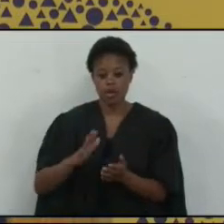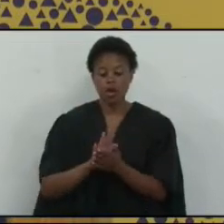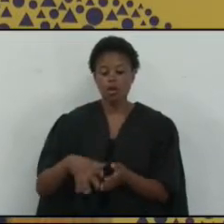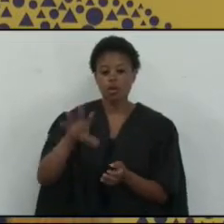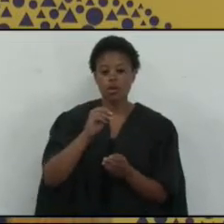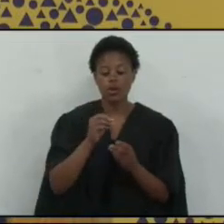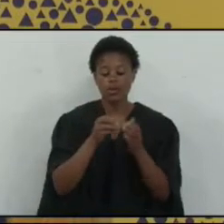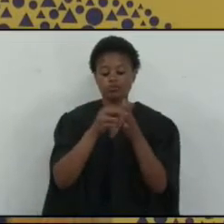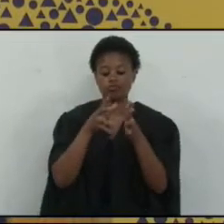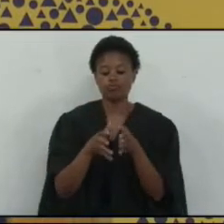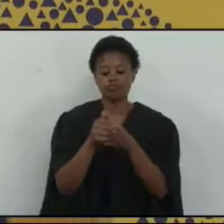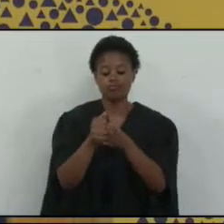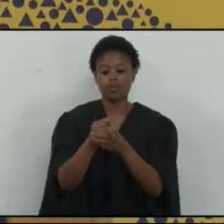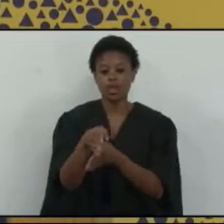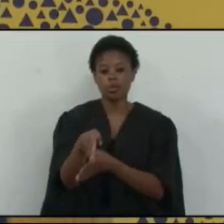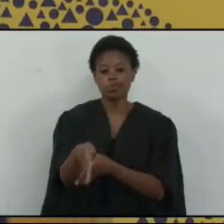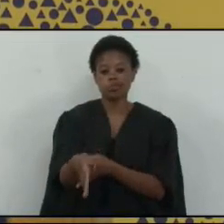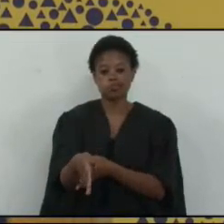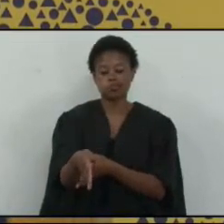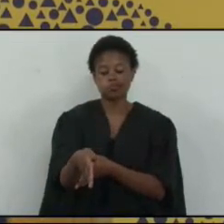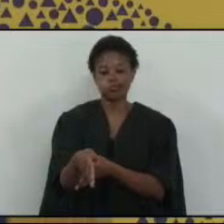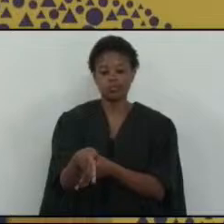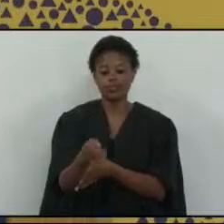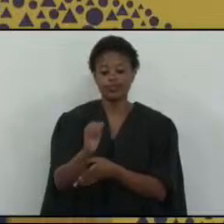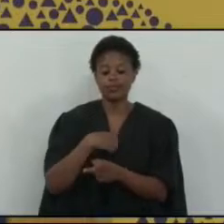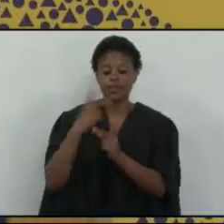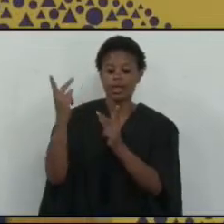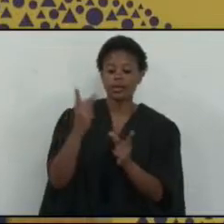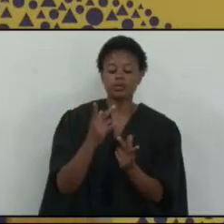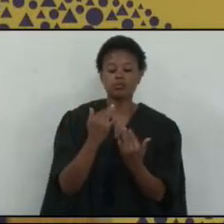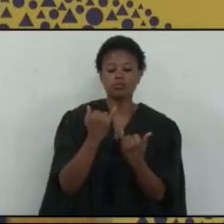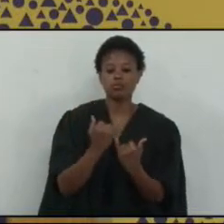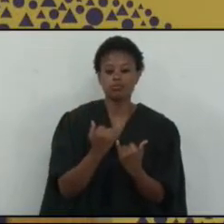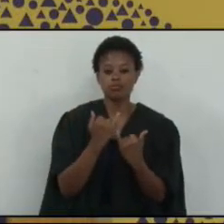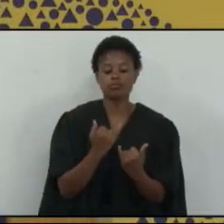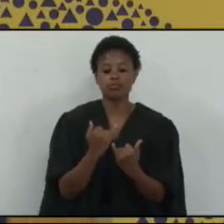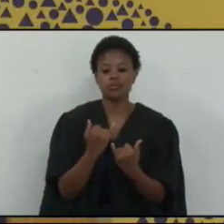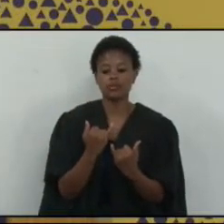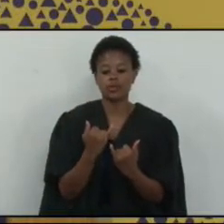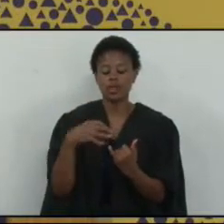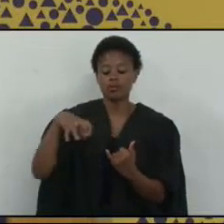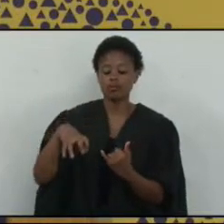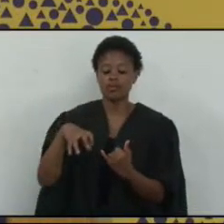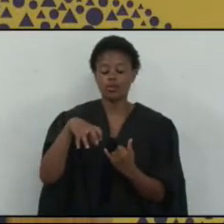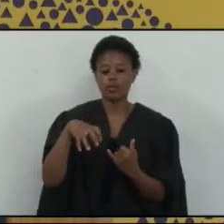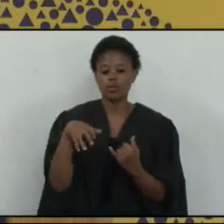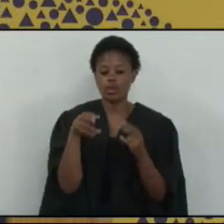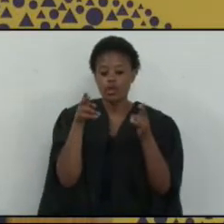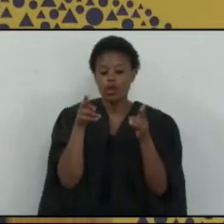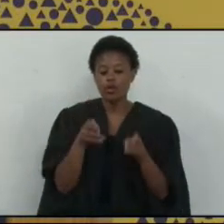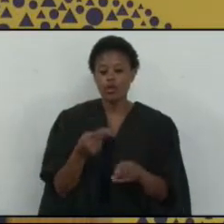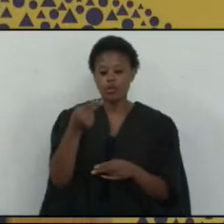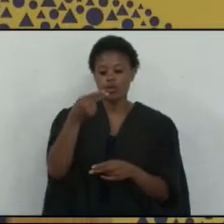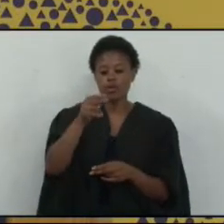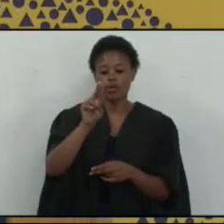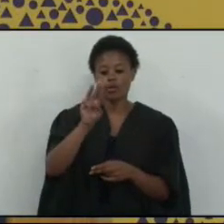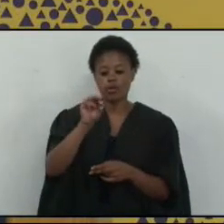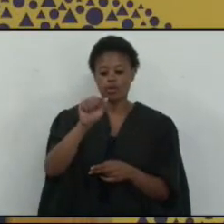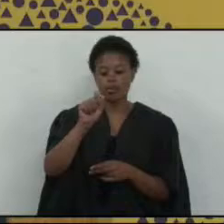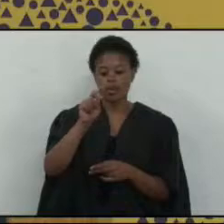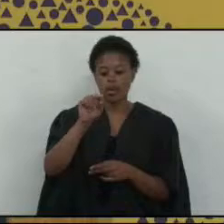present. Our distinguished guests today, the Faculty of Humanities class of 2019